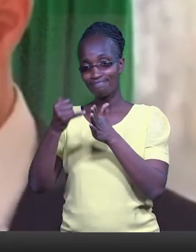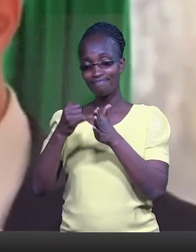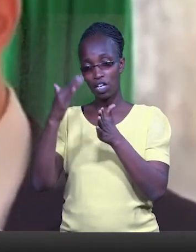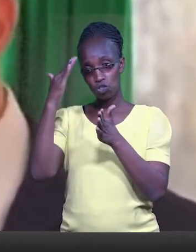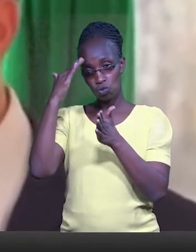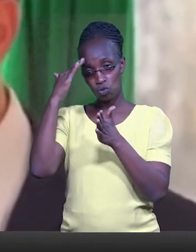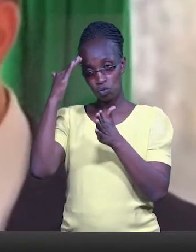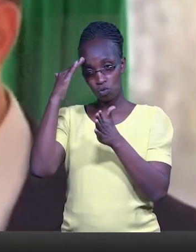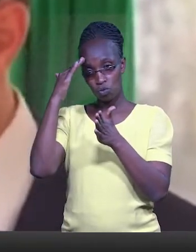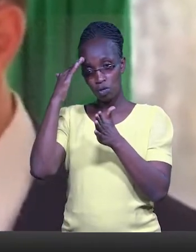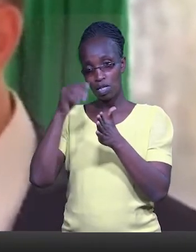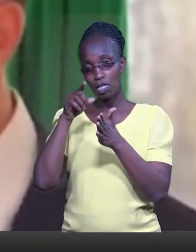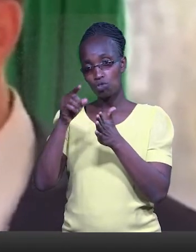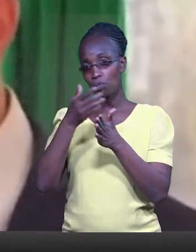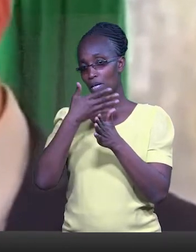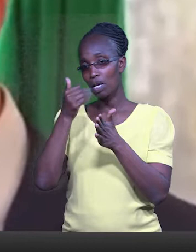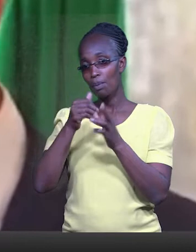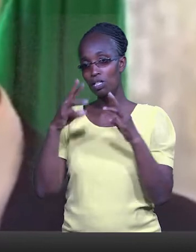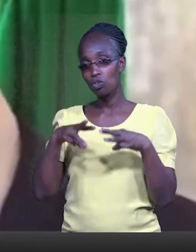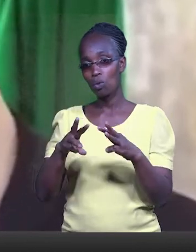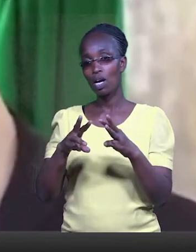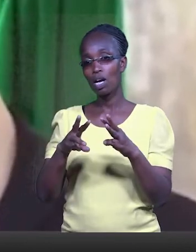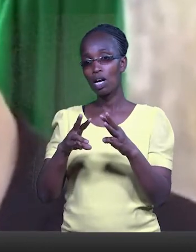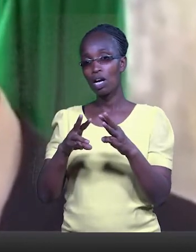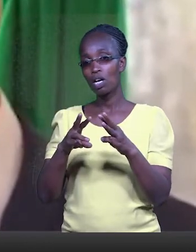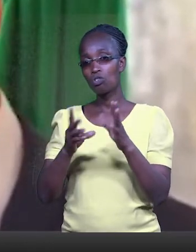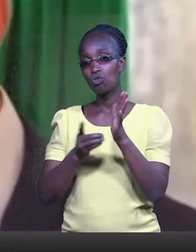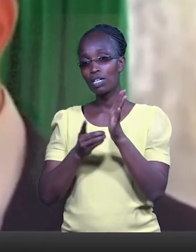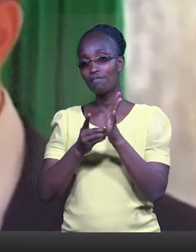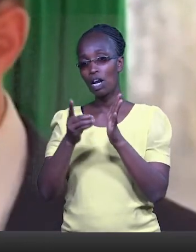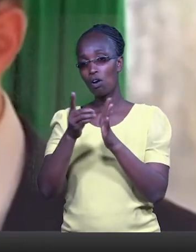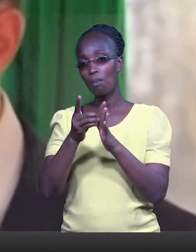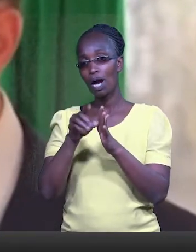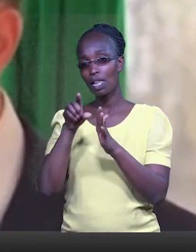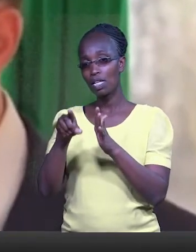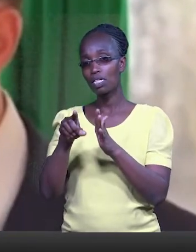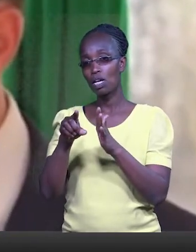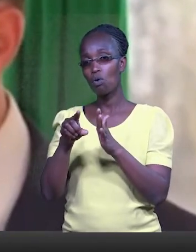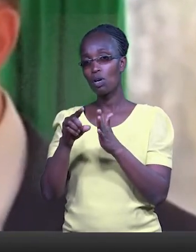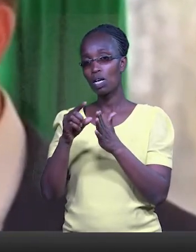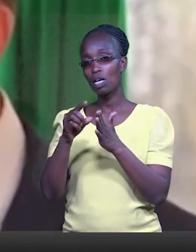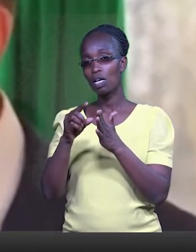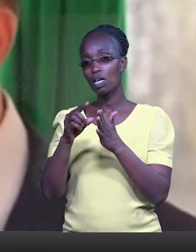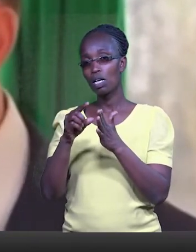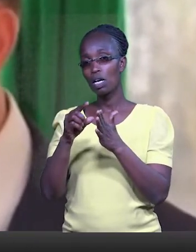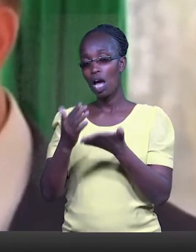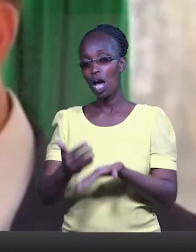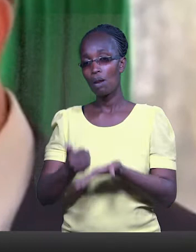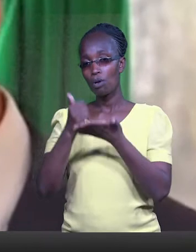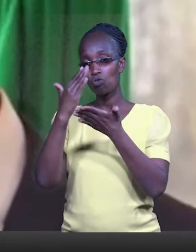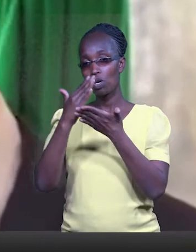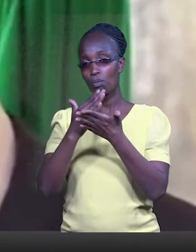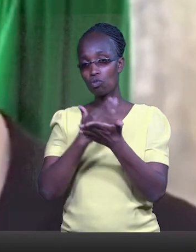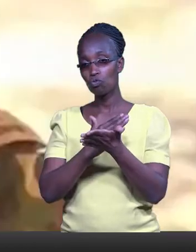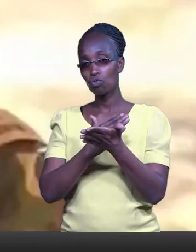that internationalization would be the right way to further develop the institution and that that would help to improve